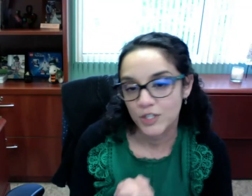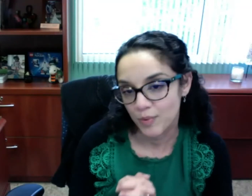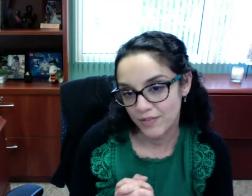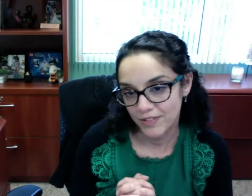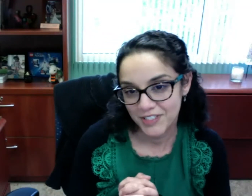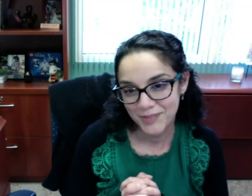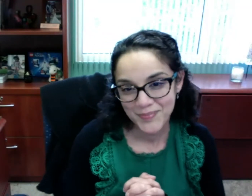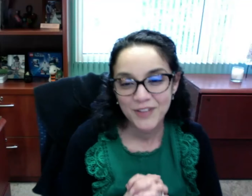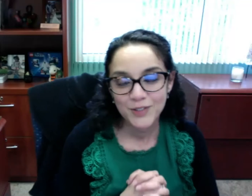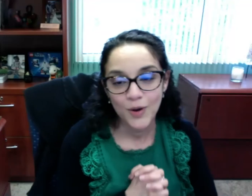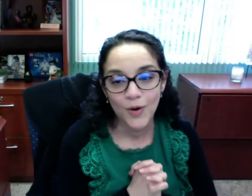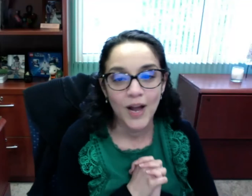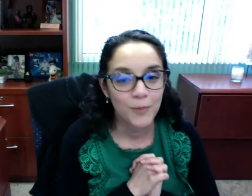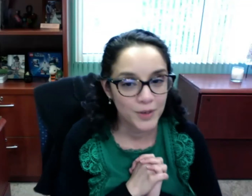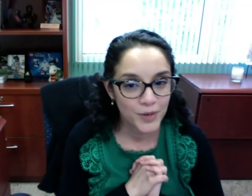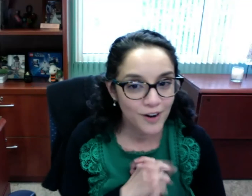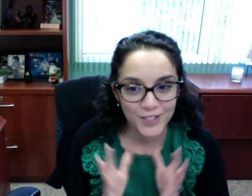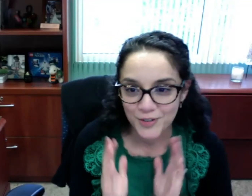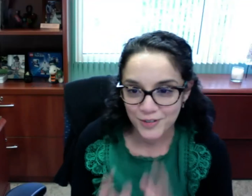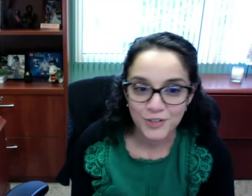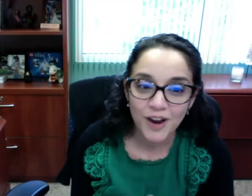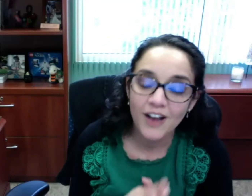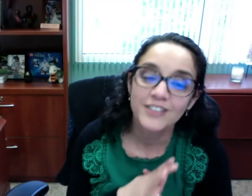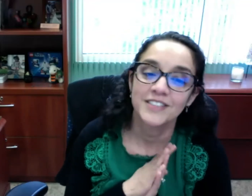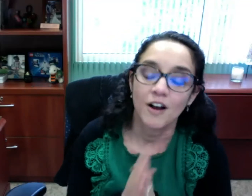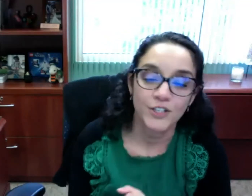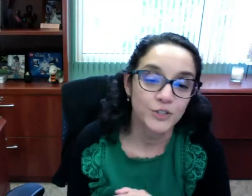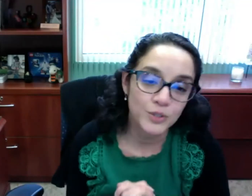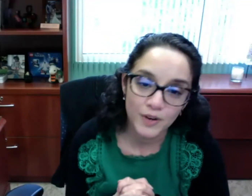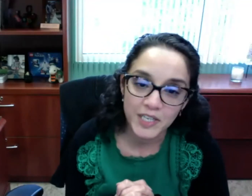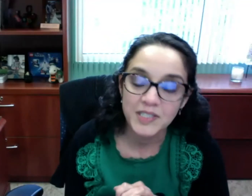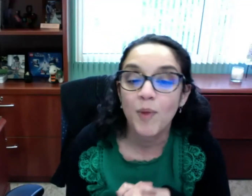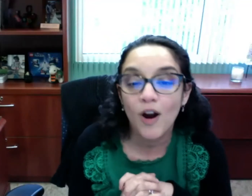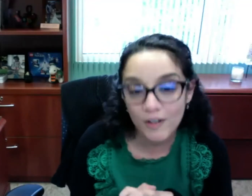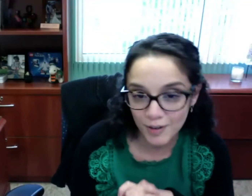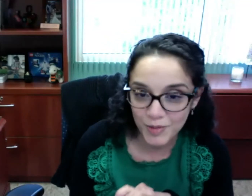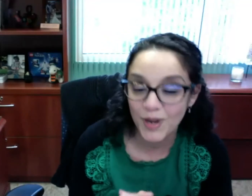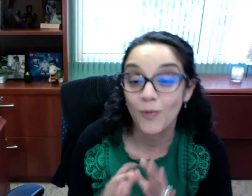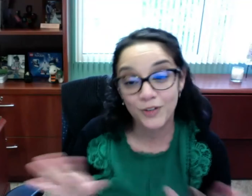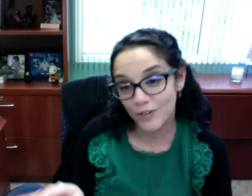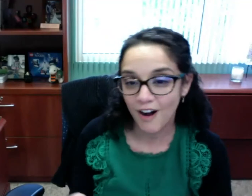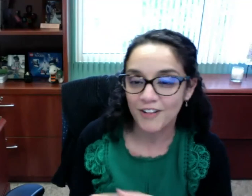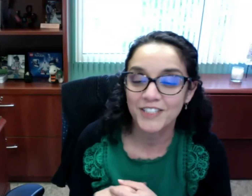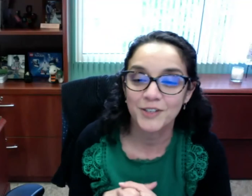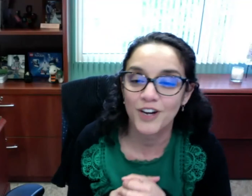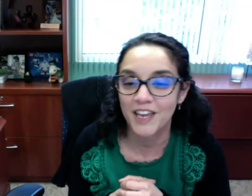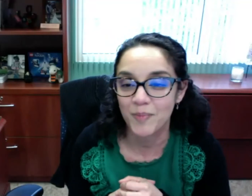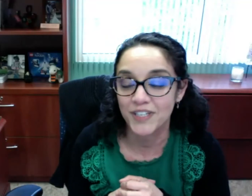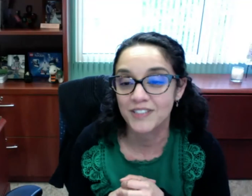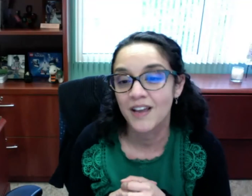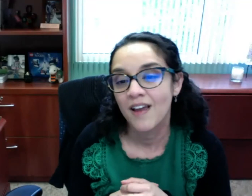just such a privilege. So I want to work hard to earn your trust and honor your stories and partner with my wonderful colleagues